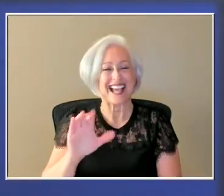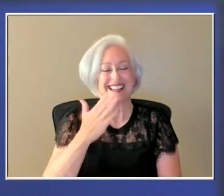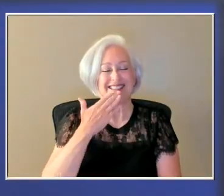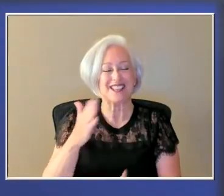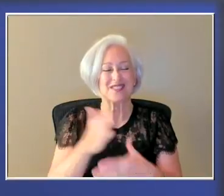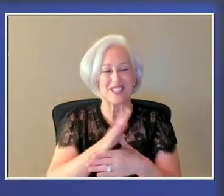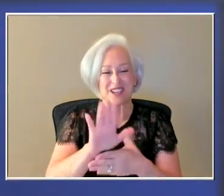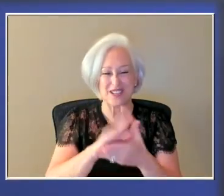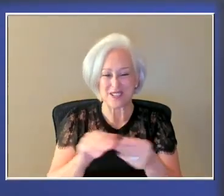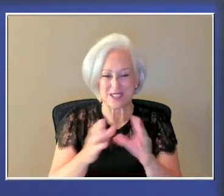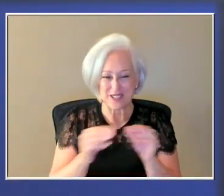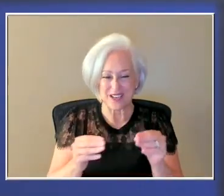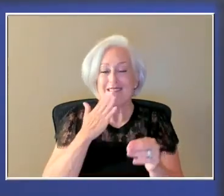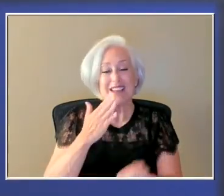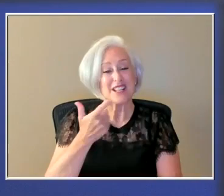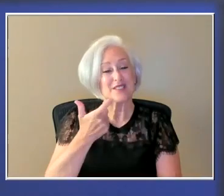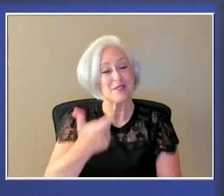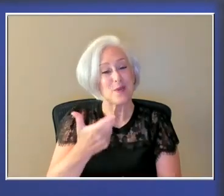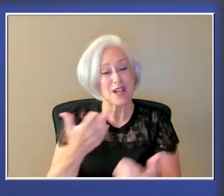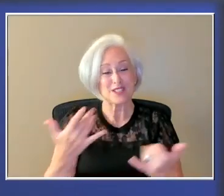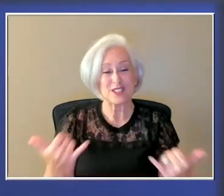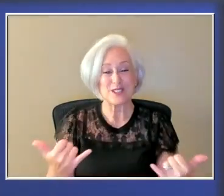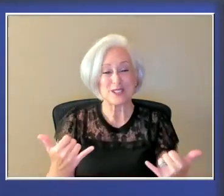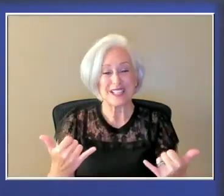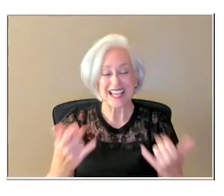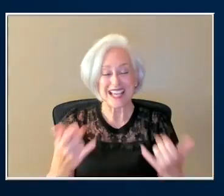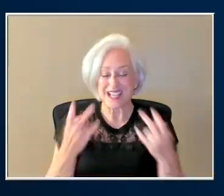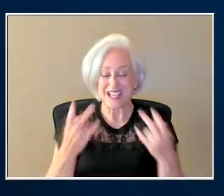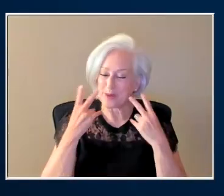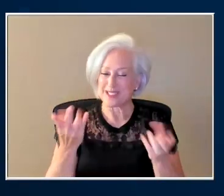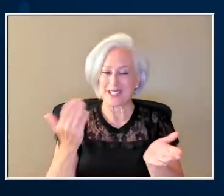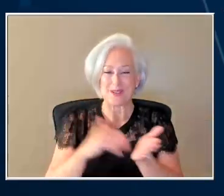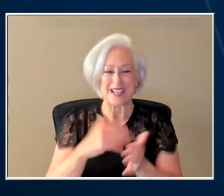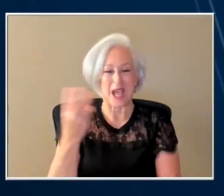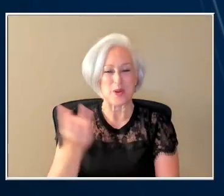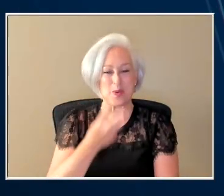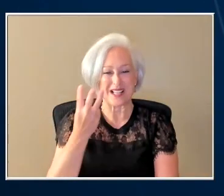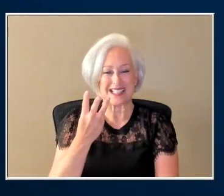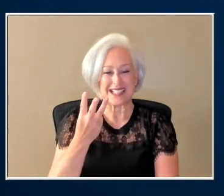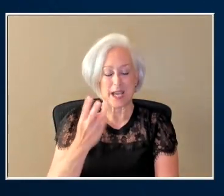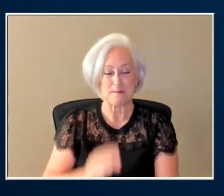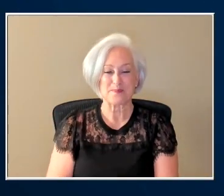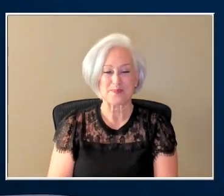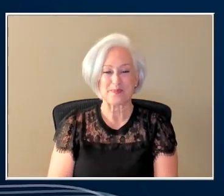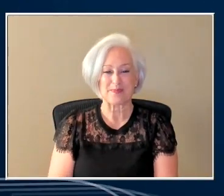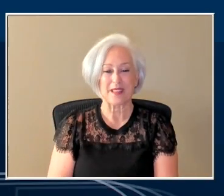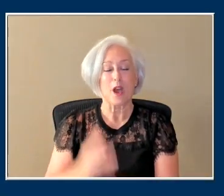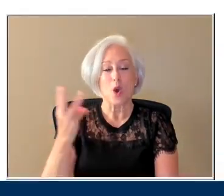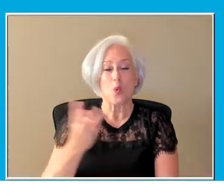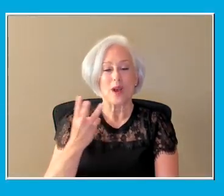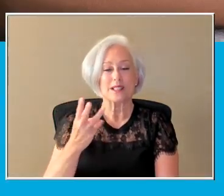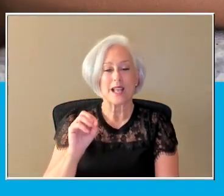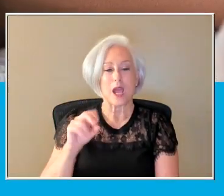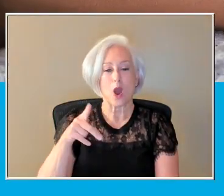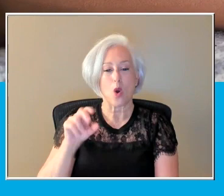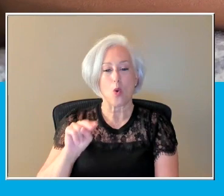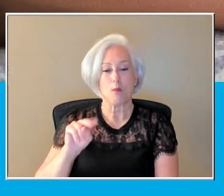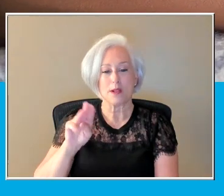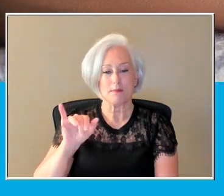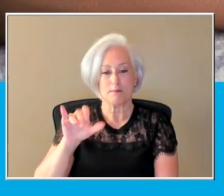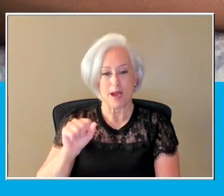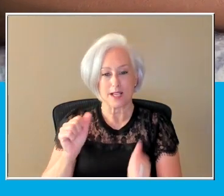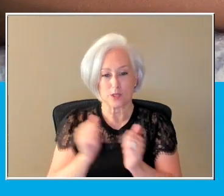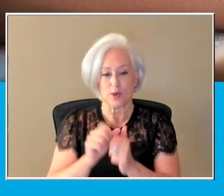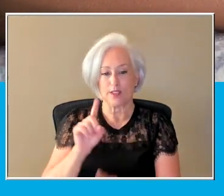our viewers for being with us. We'll see you back here on Wednesday. Coming up Wednesday on Open Mics with Dr. Stites. We all get it.